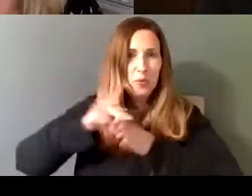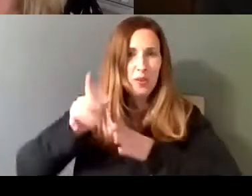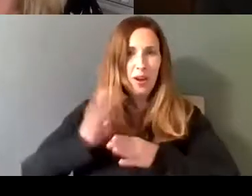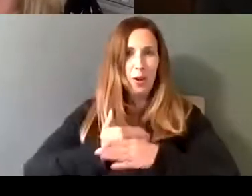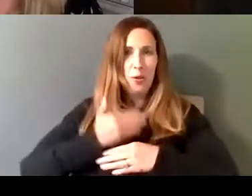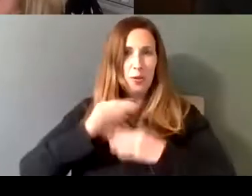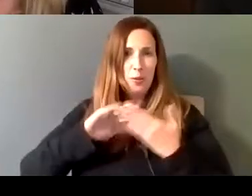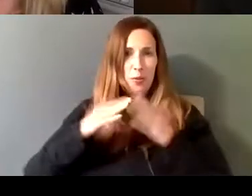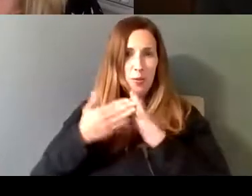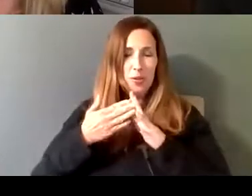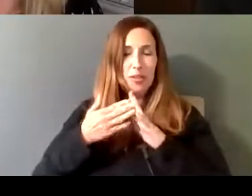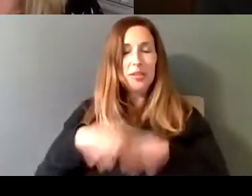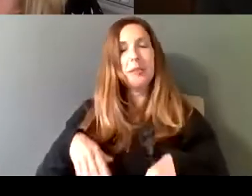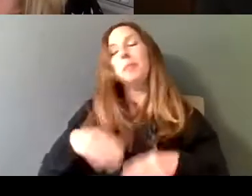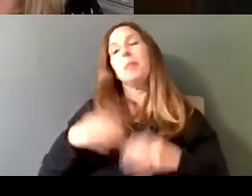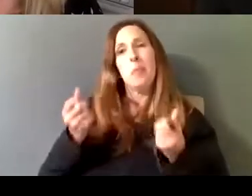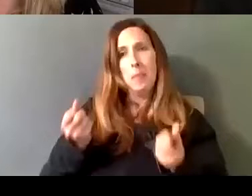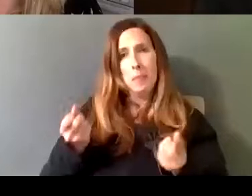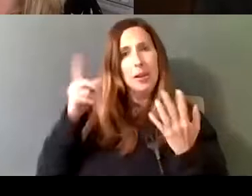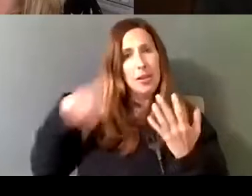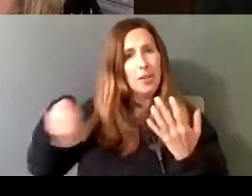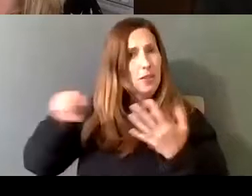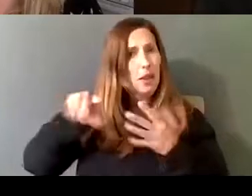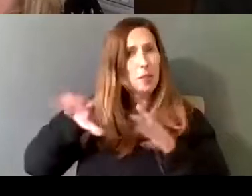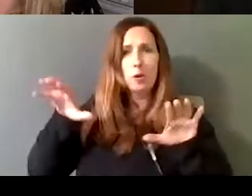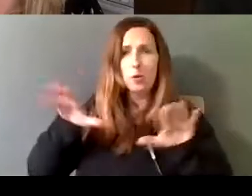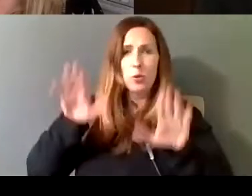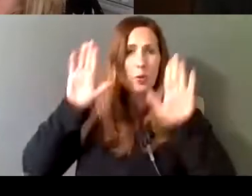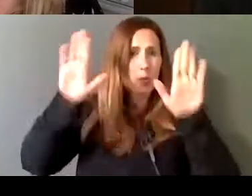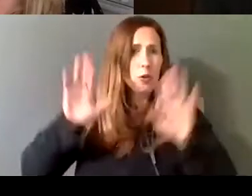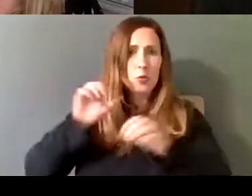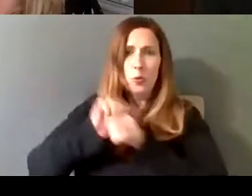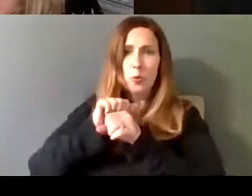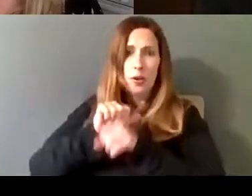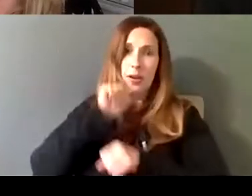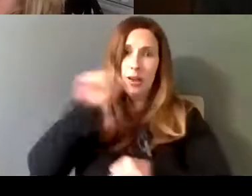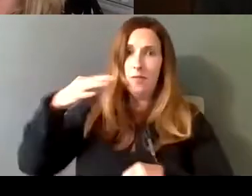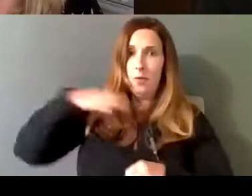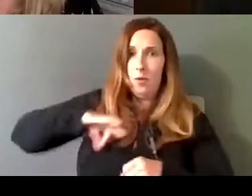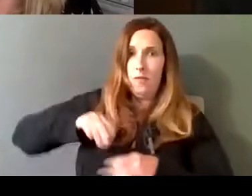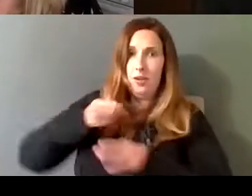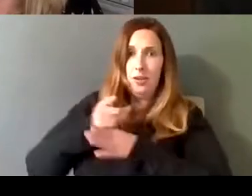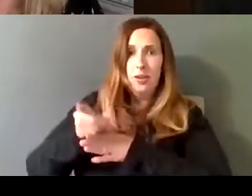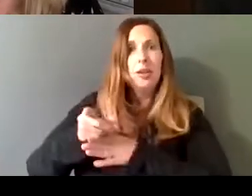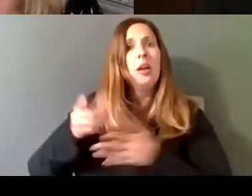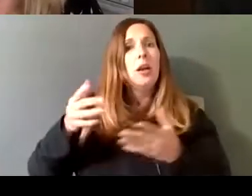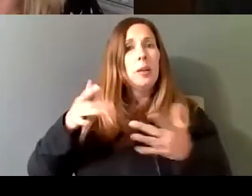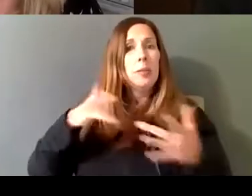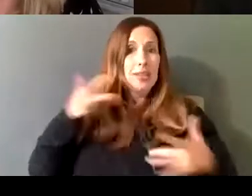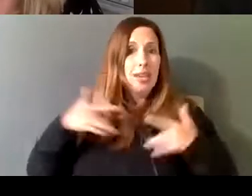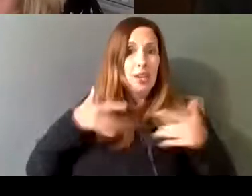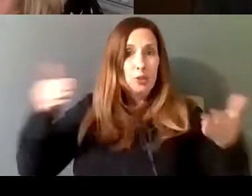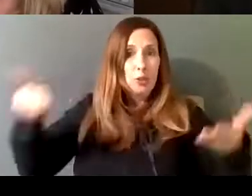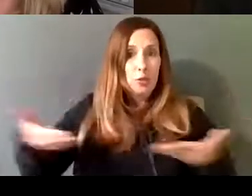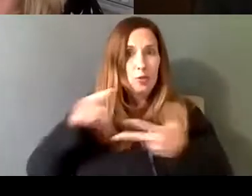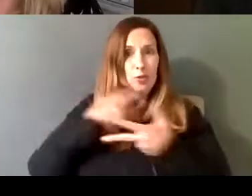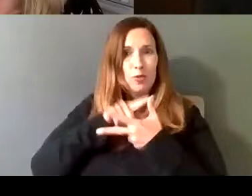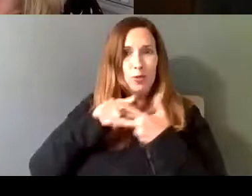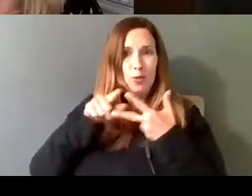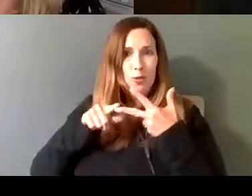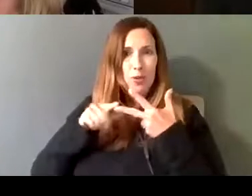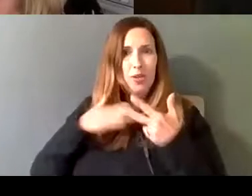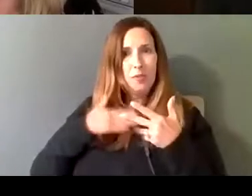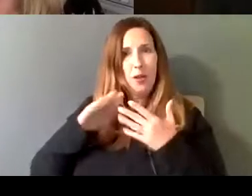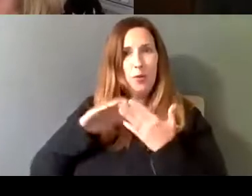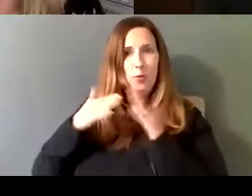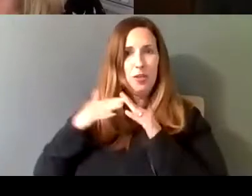many of whom are doing exceptional work in the nonprofit sector. And I'm really excited to introduce you to all three of my community colleagues